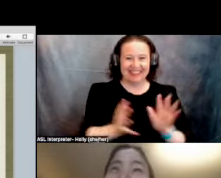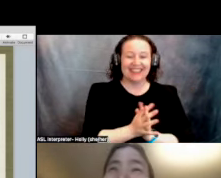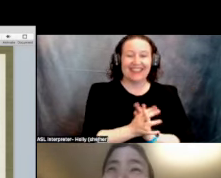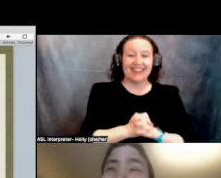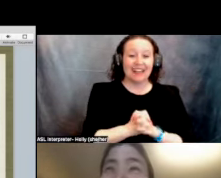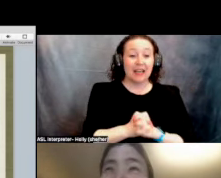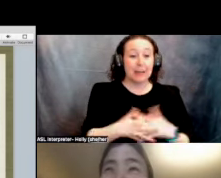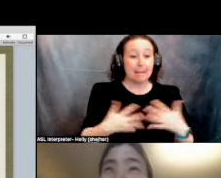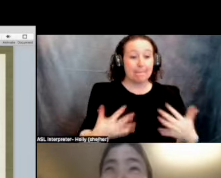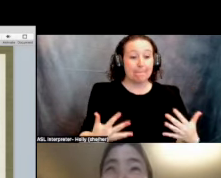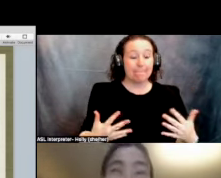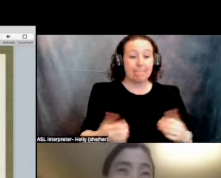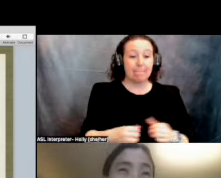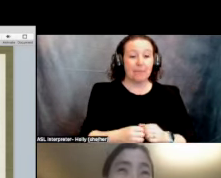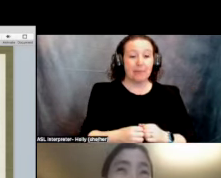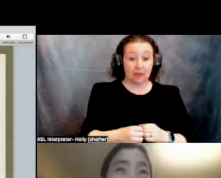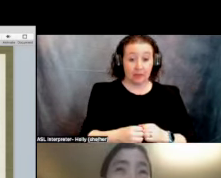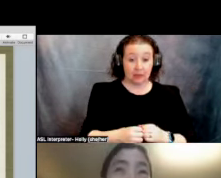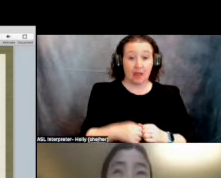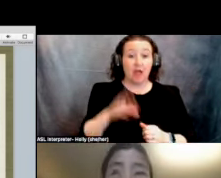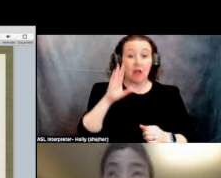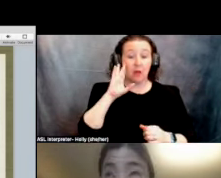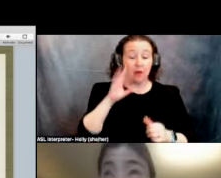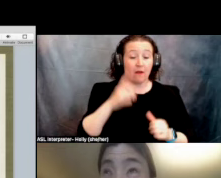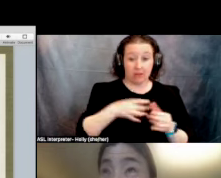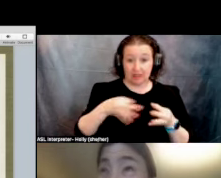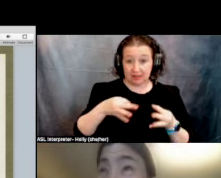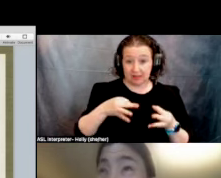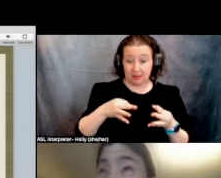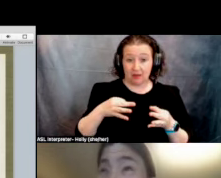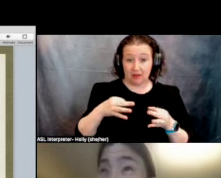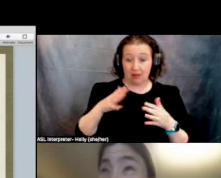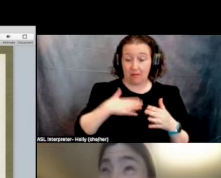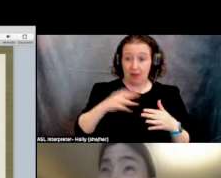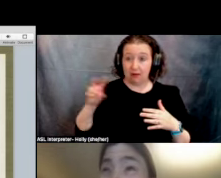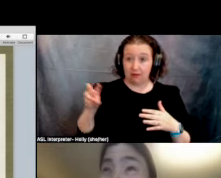So I can explain first how I got here.